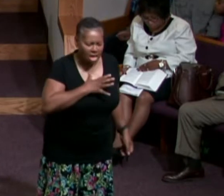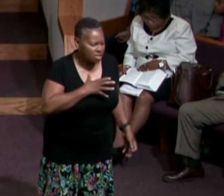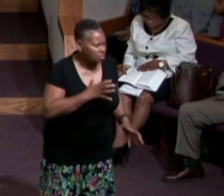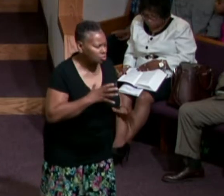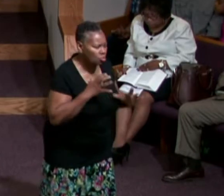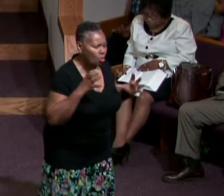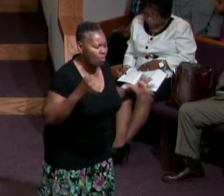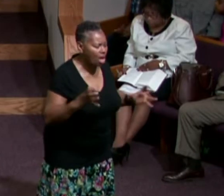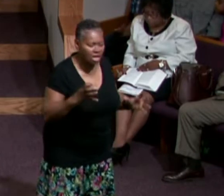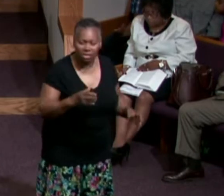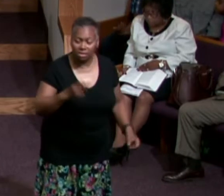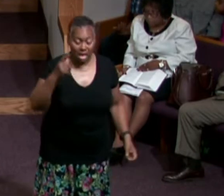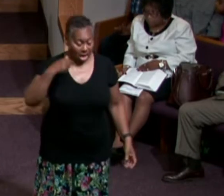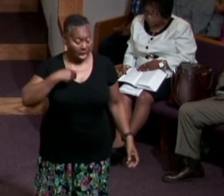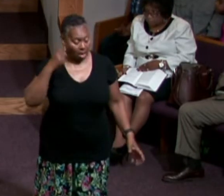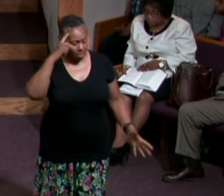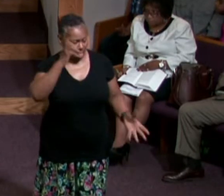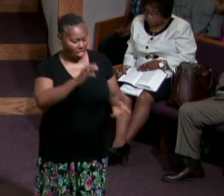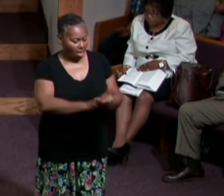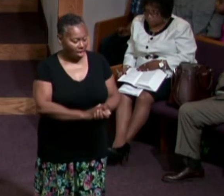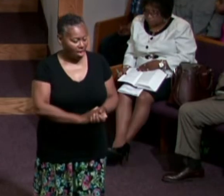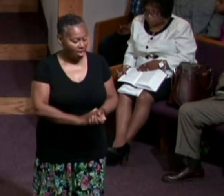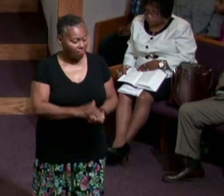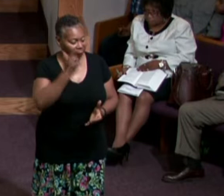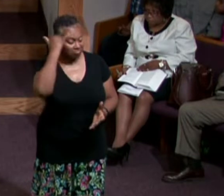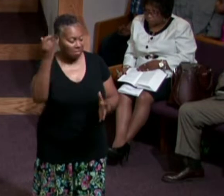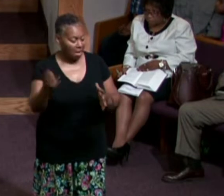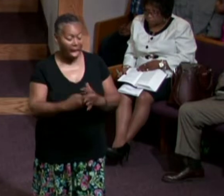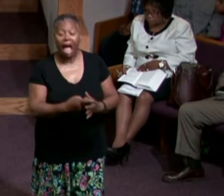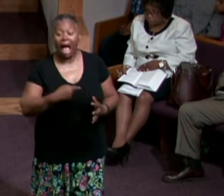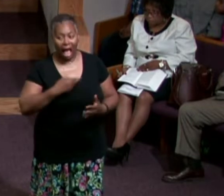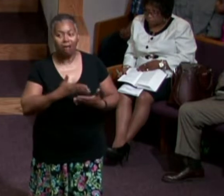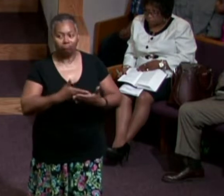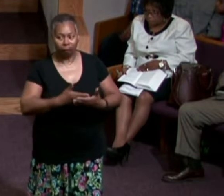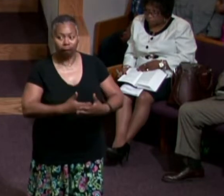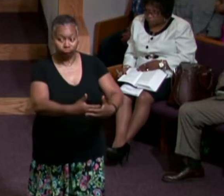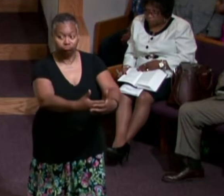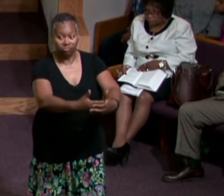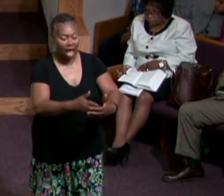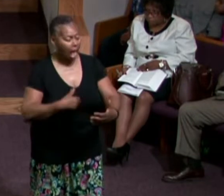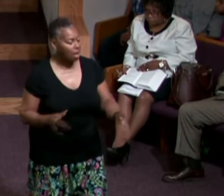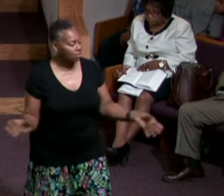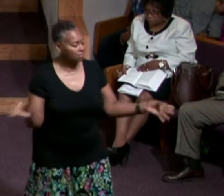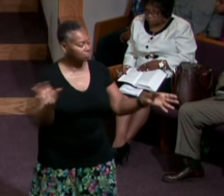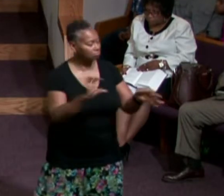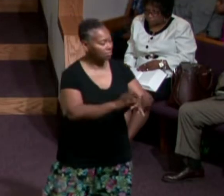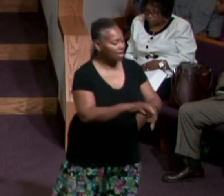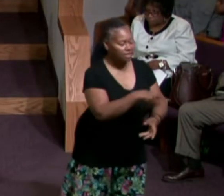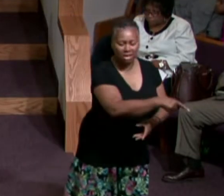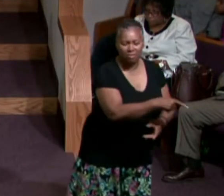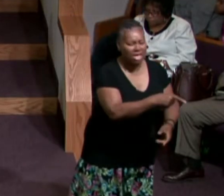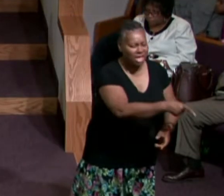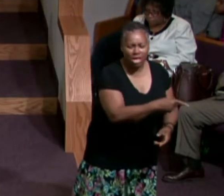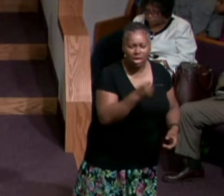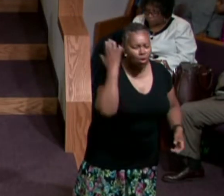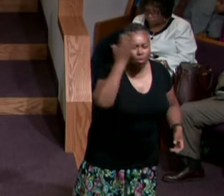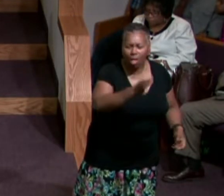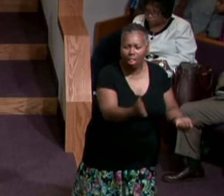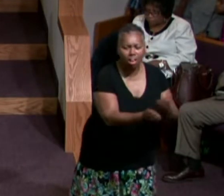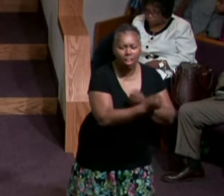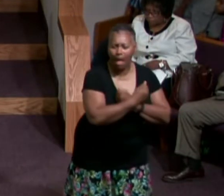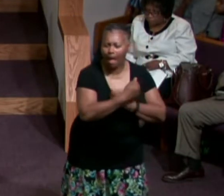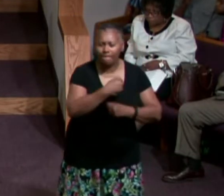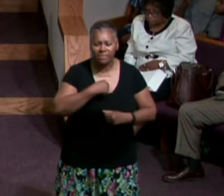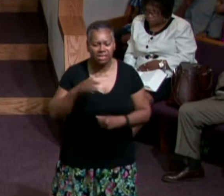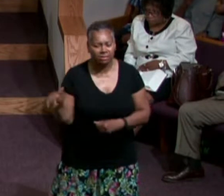she believed that if I give him a child, I'll be connected to him and he will love me the way I